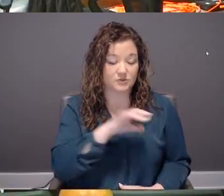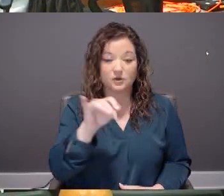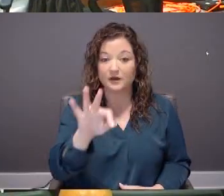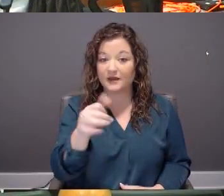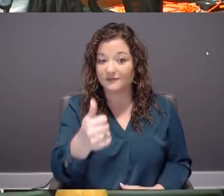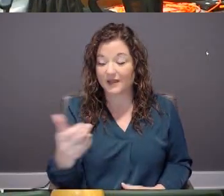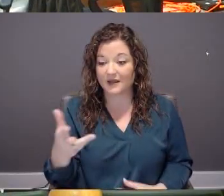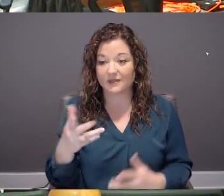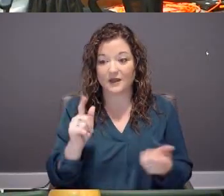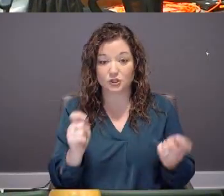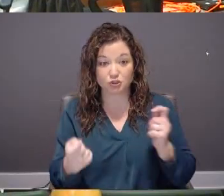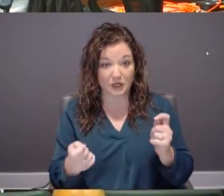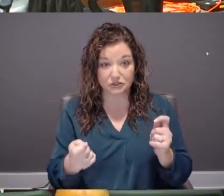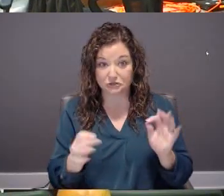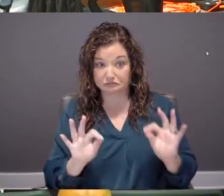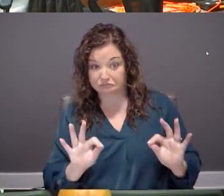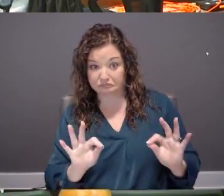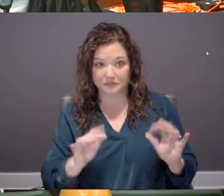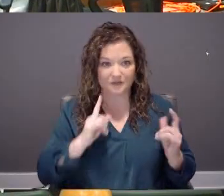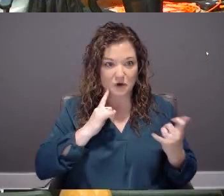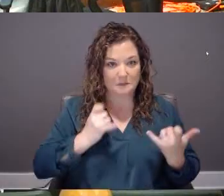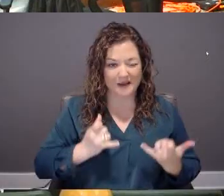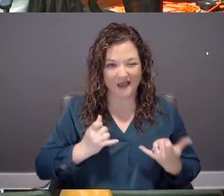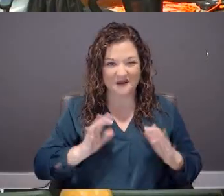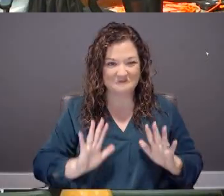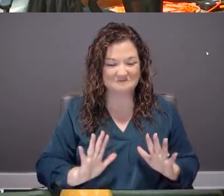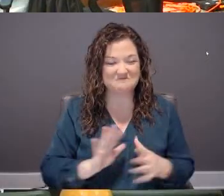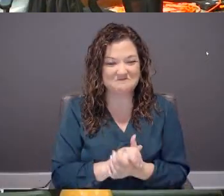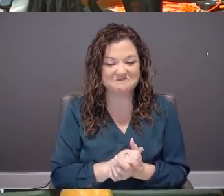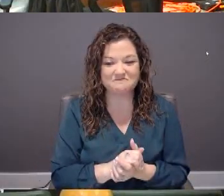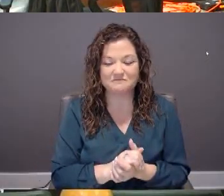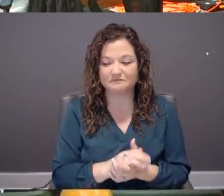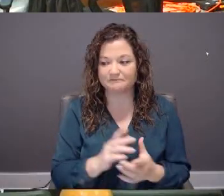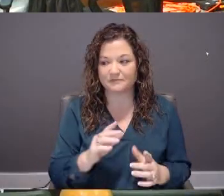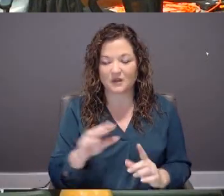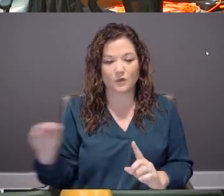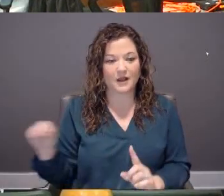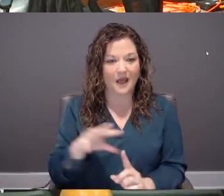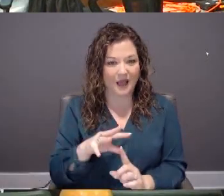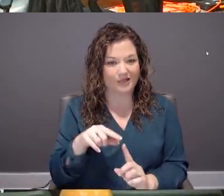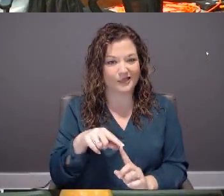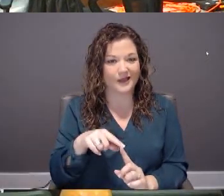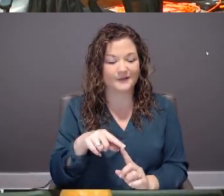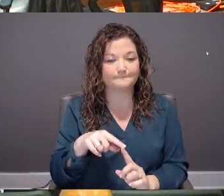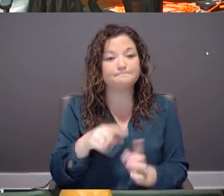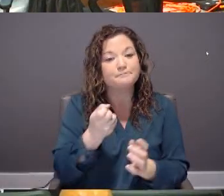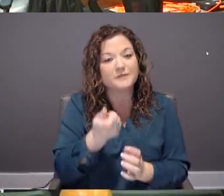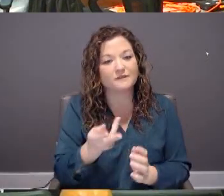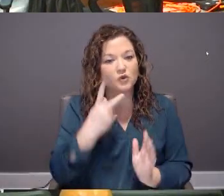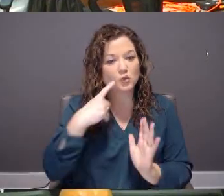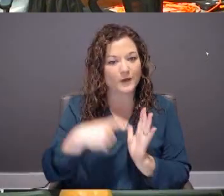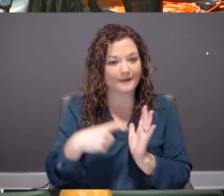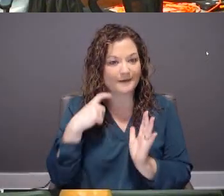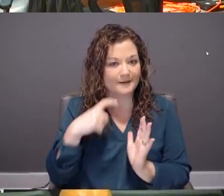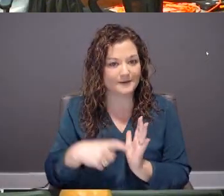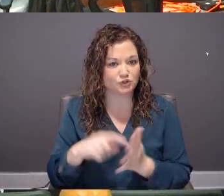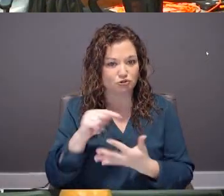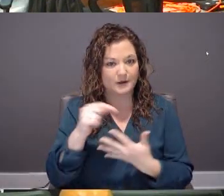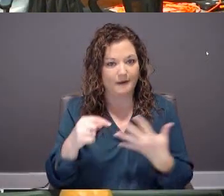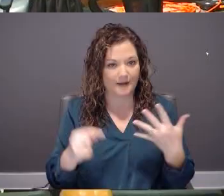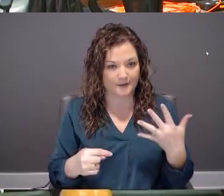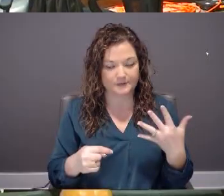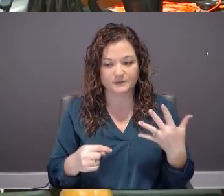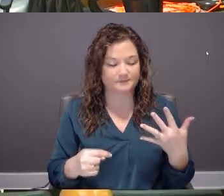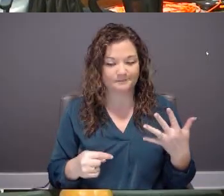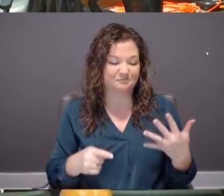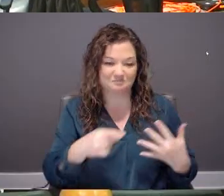and now, so that's good news. I wanted to highlight a couple of recognition items, and it won't surprise